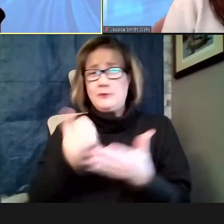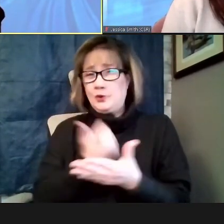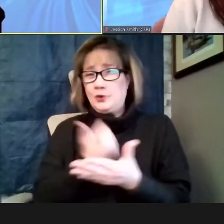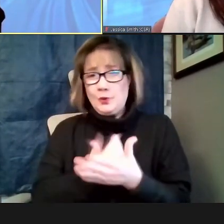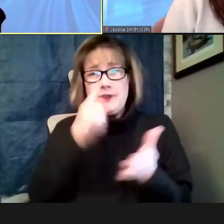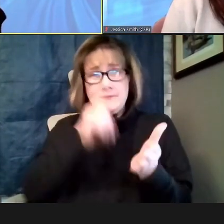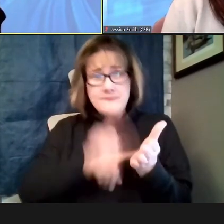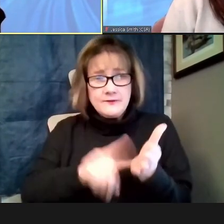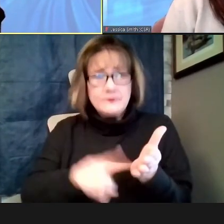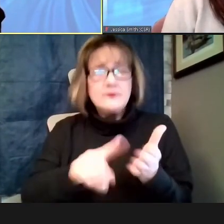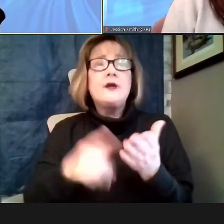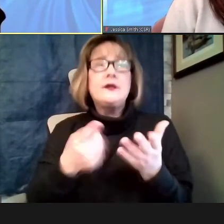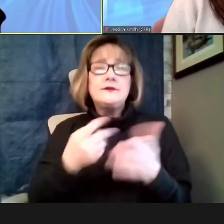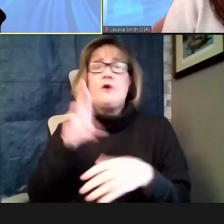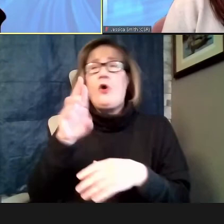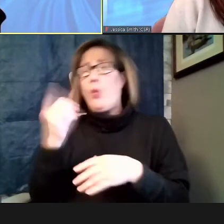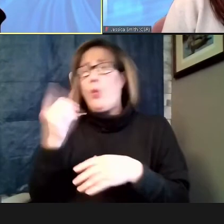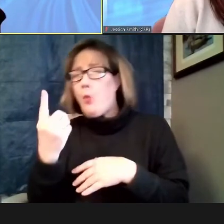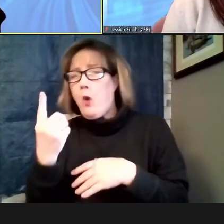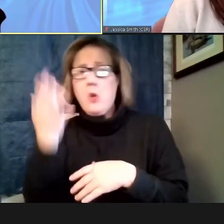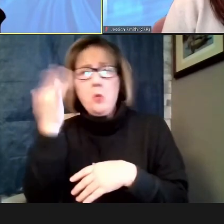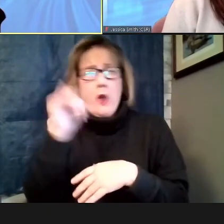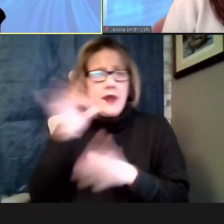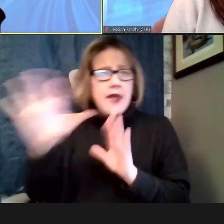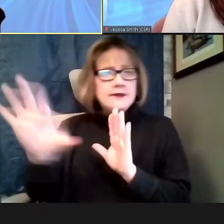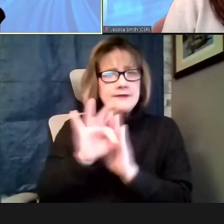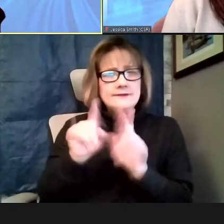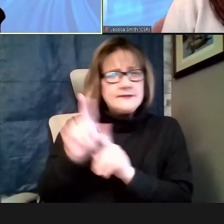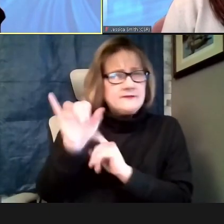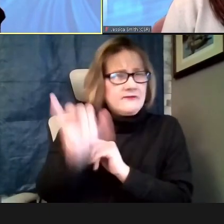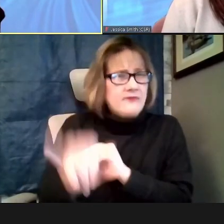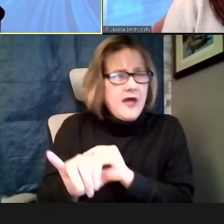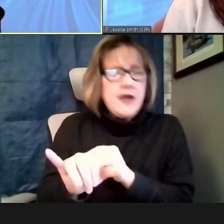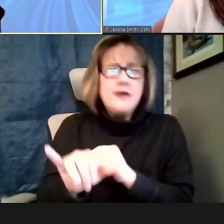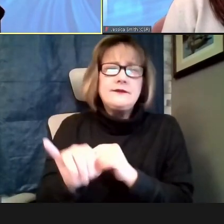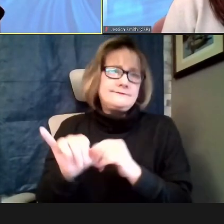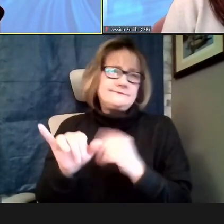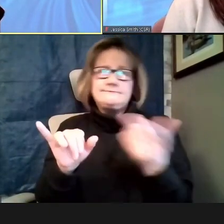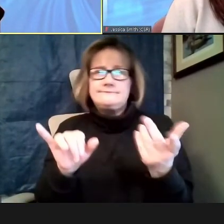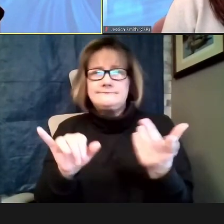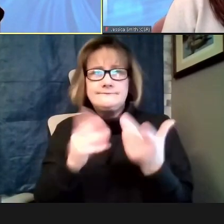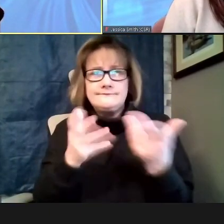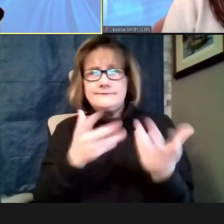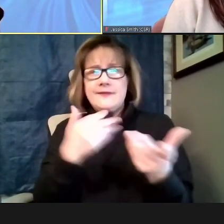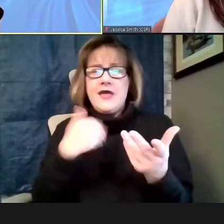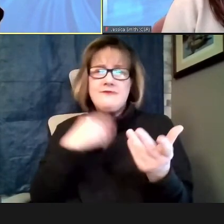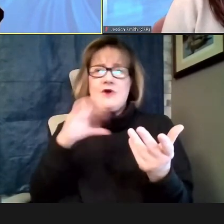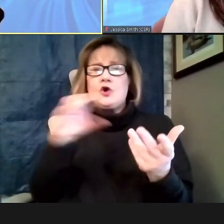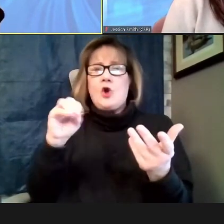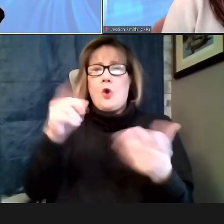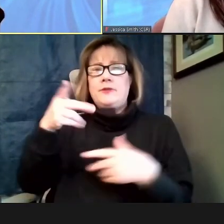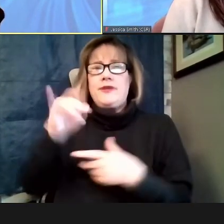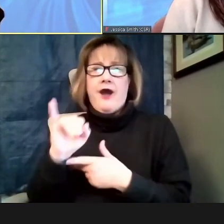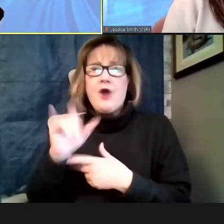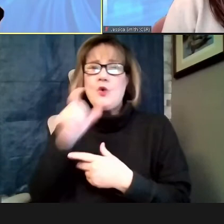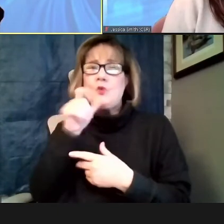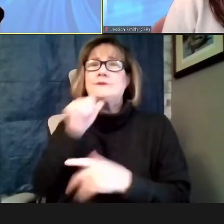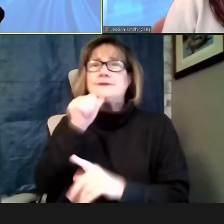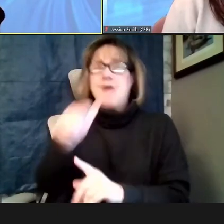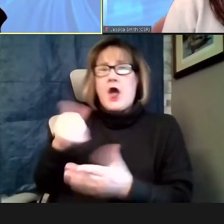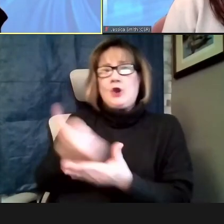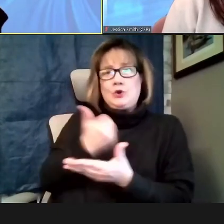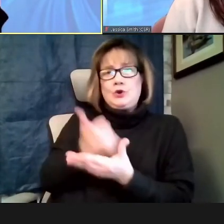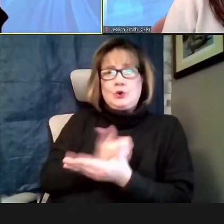and it's an R1, so why isn't it designated as that? And you have a co-PI who is not a new investigator and not an